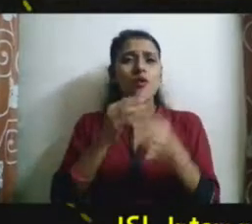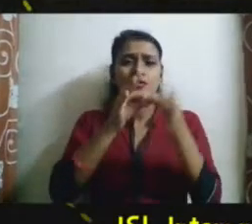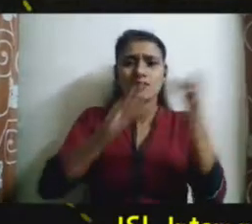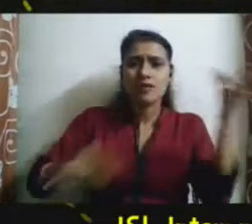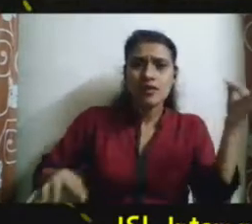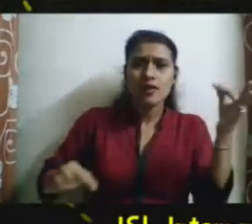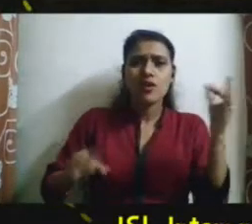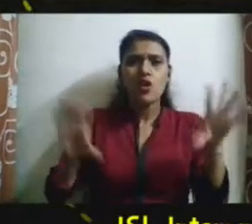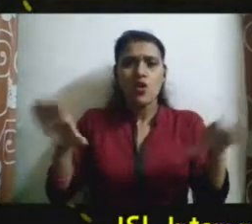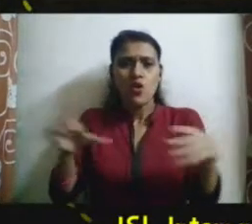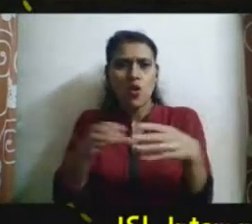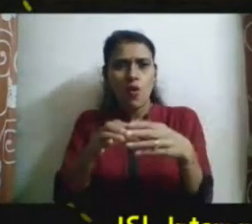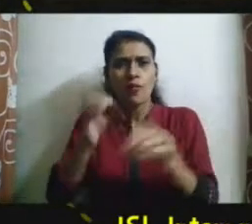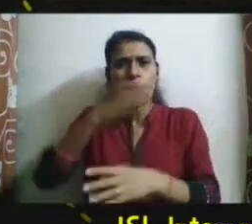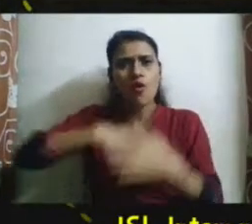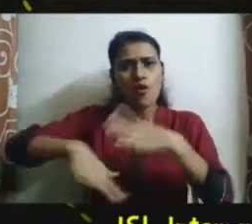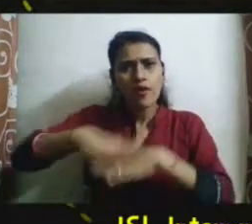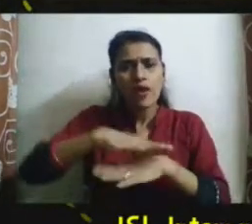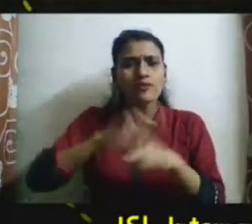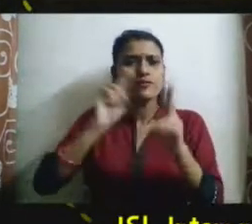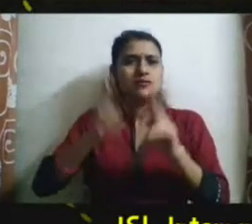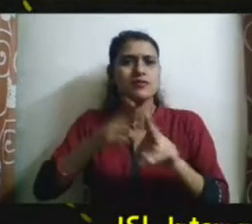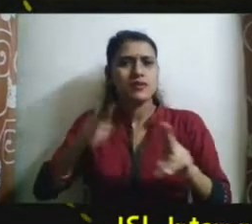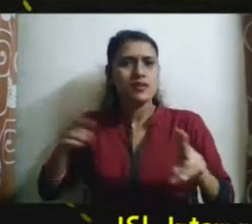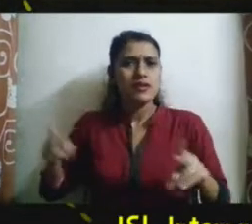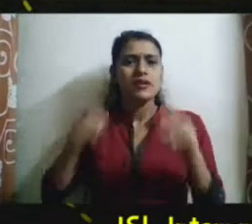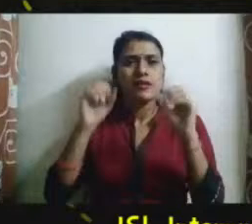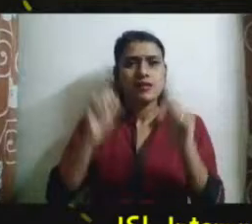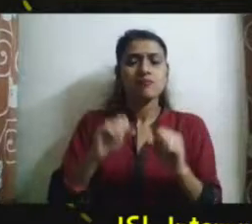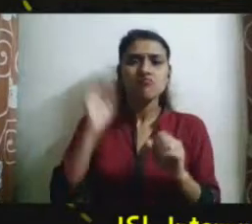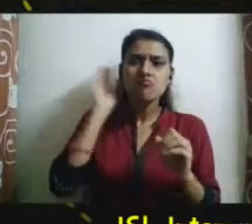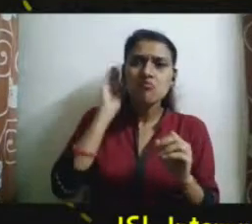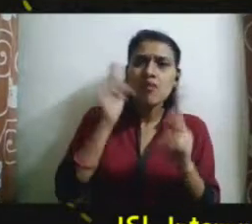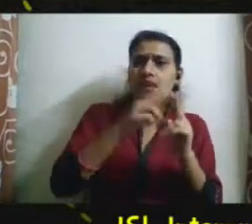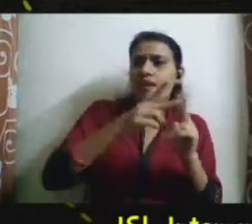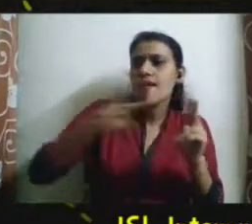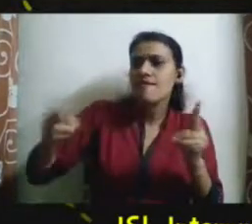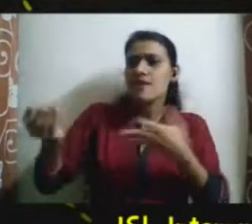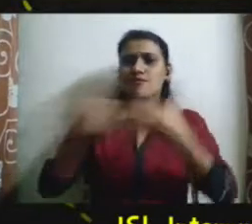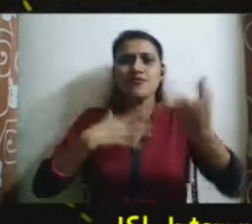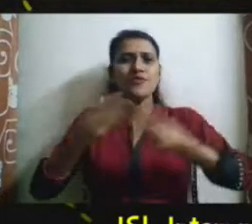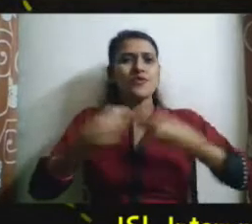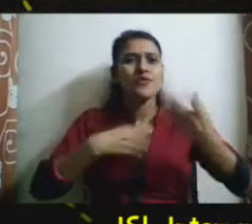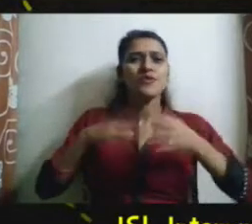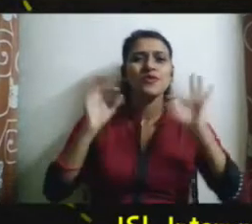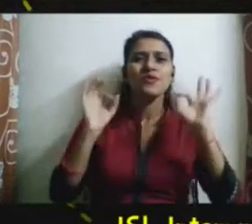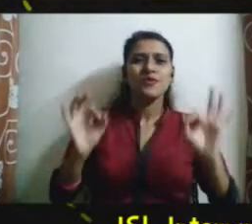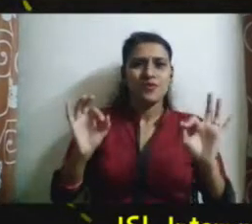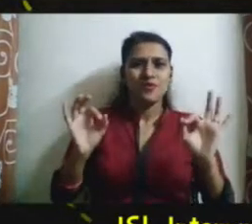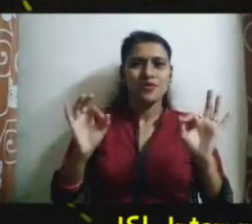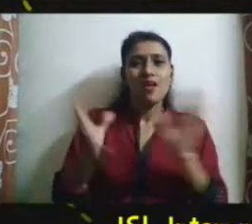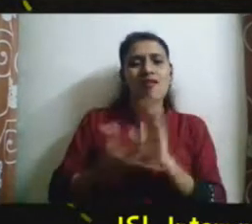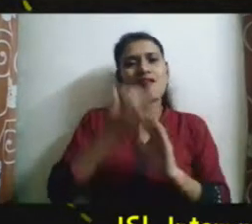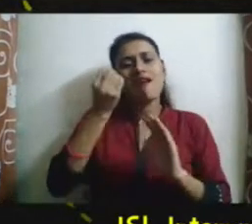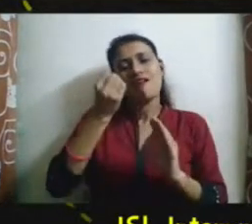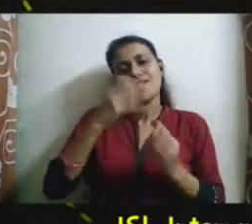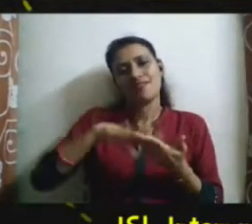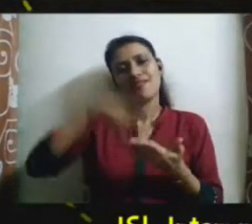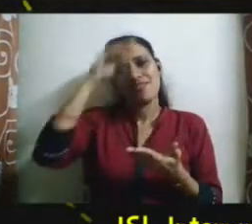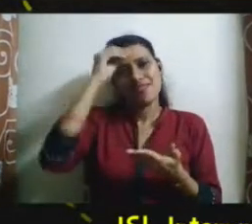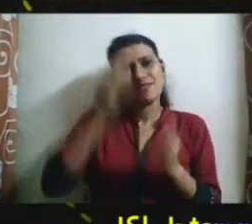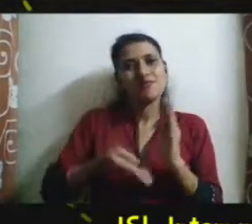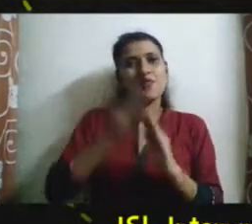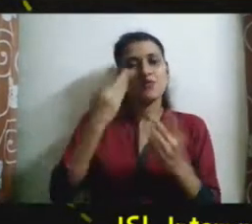organizing, through all sorts of things. I think that we really heard from many people about the importance of that. And I think we're going to be thinking about it a lot. And another thing